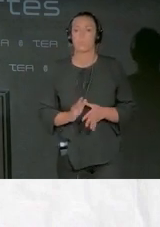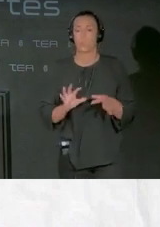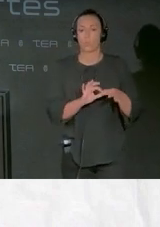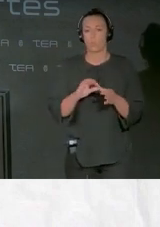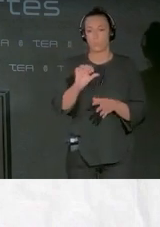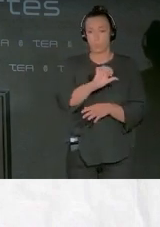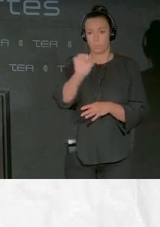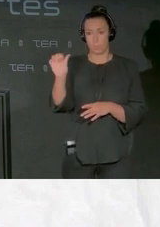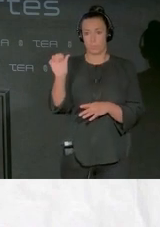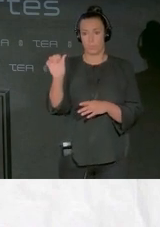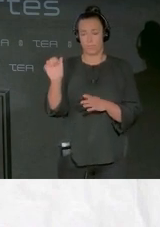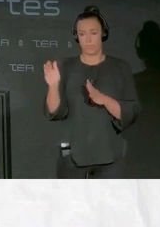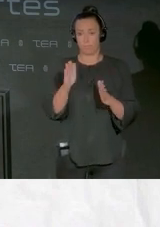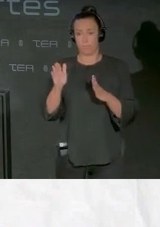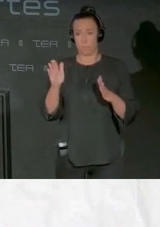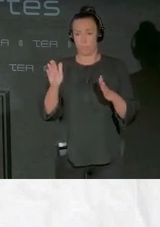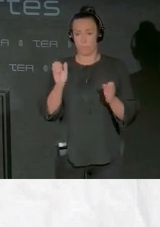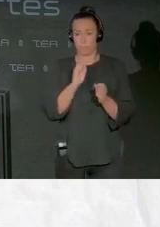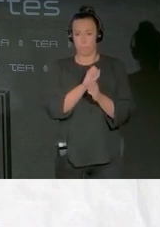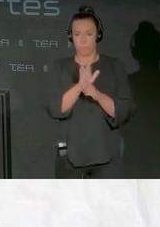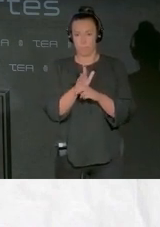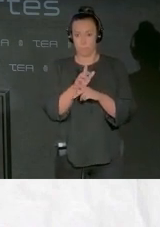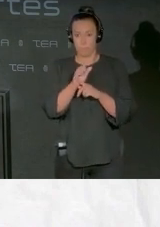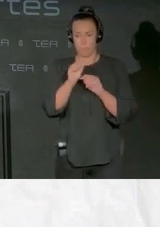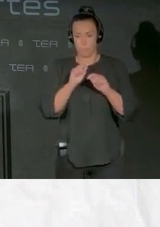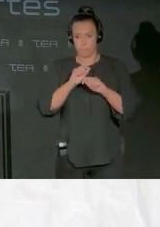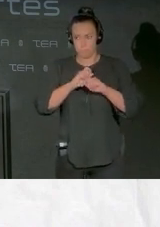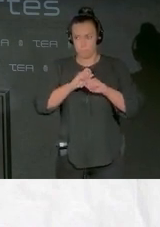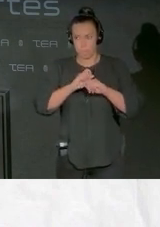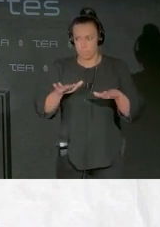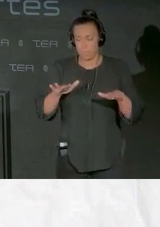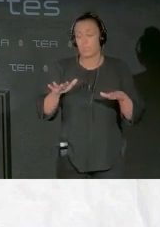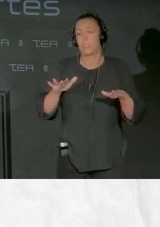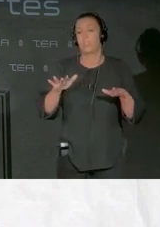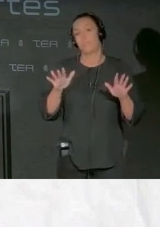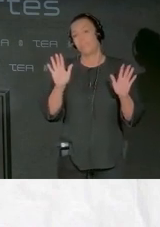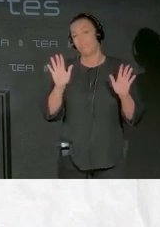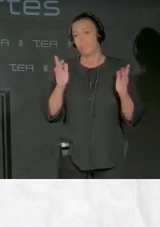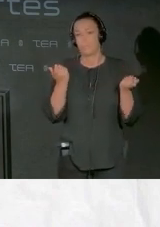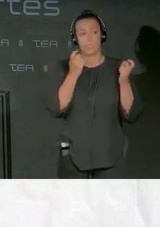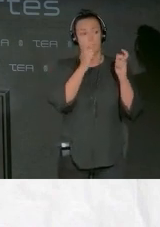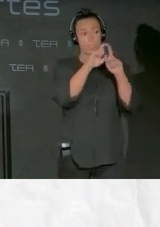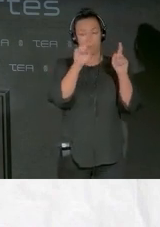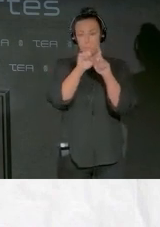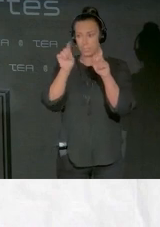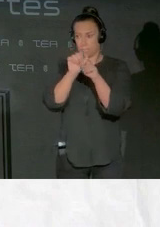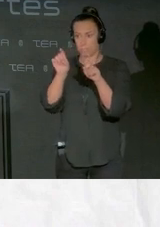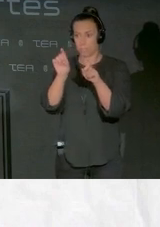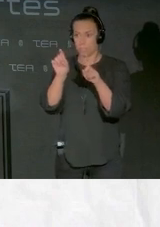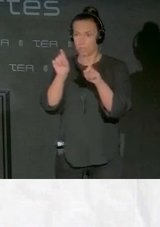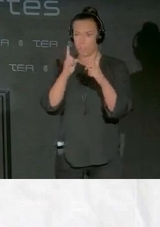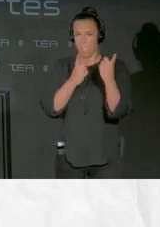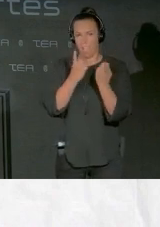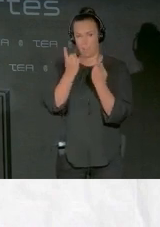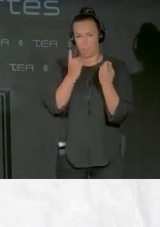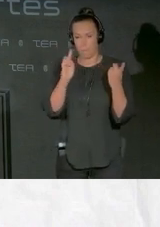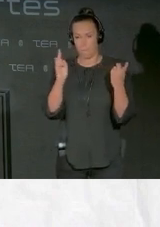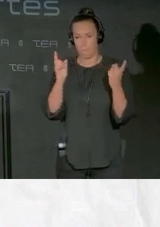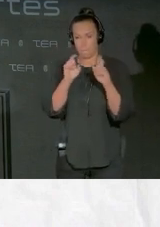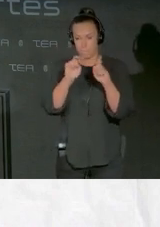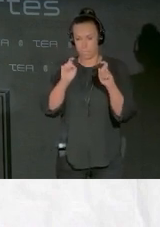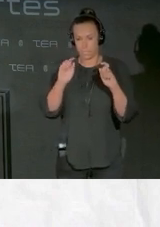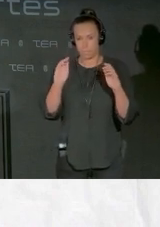Many companies are small, micro, 80% of companies are small and micro, which helps